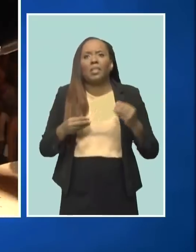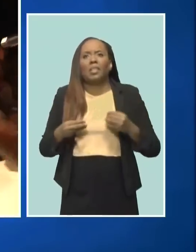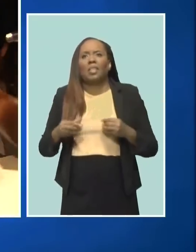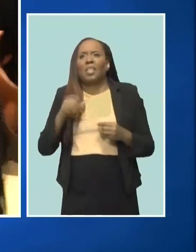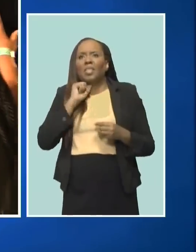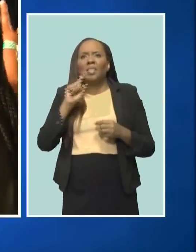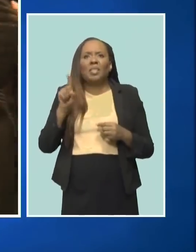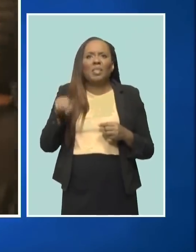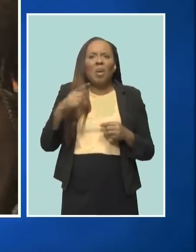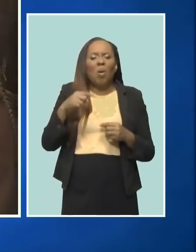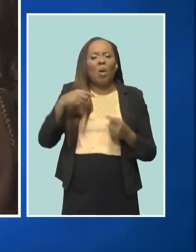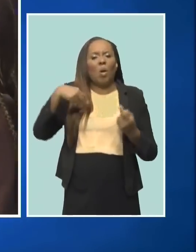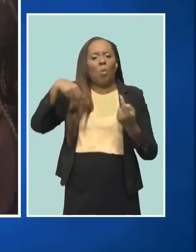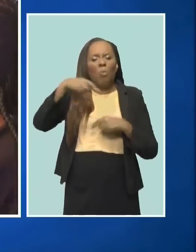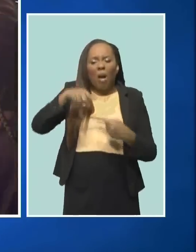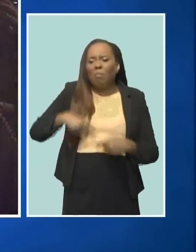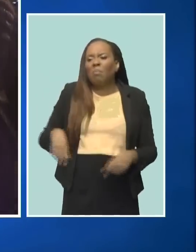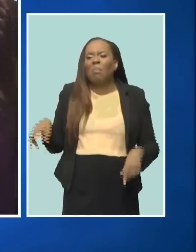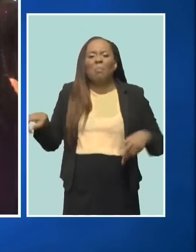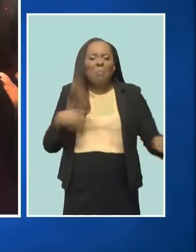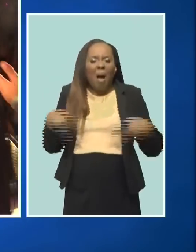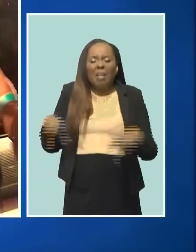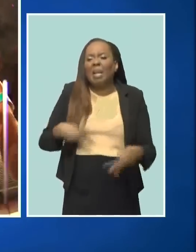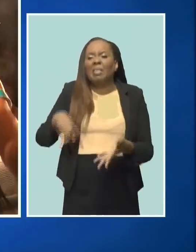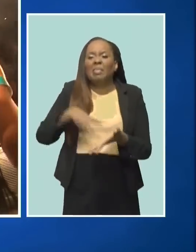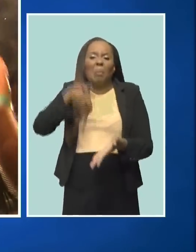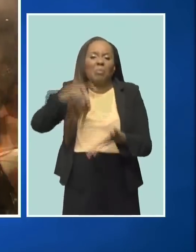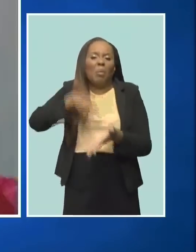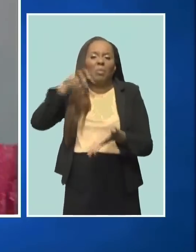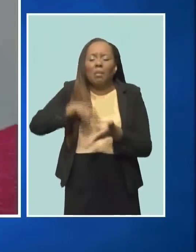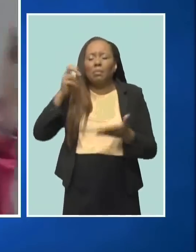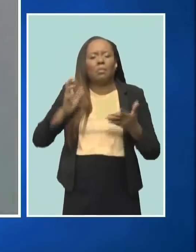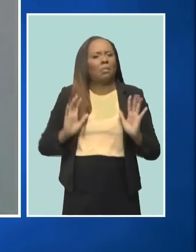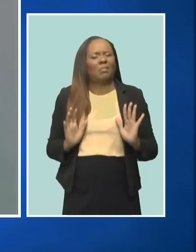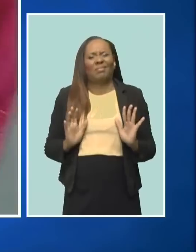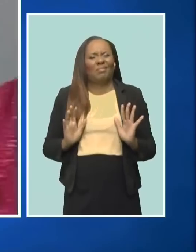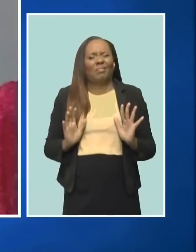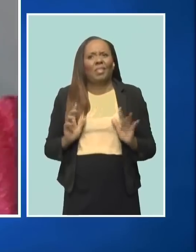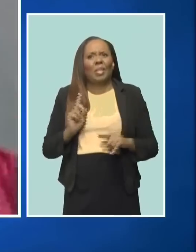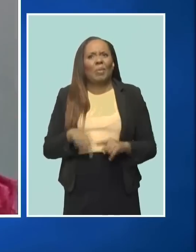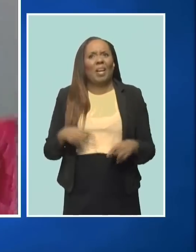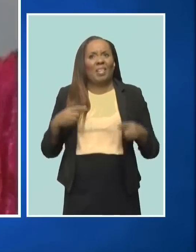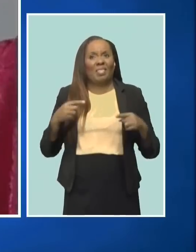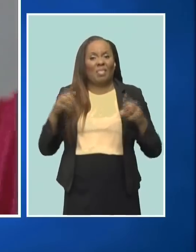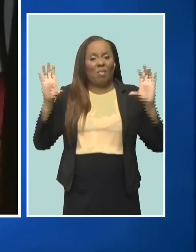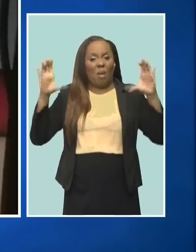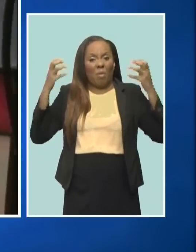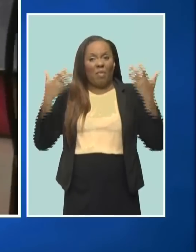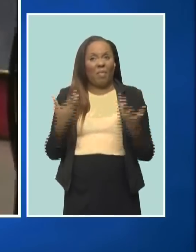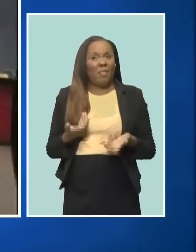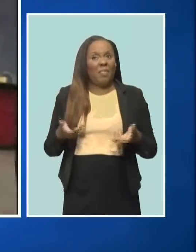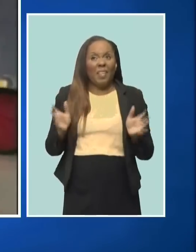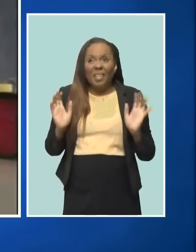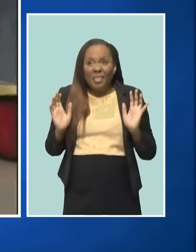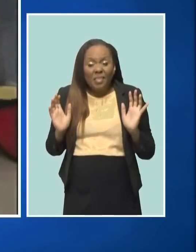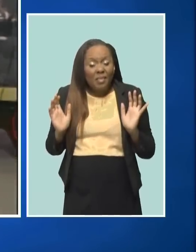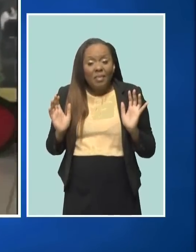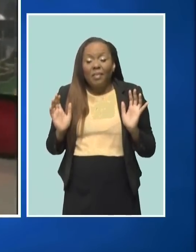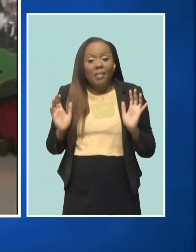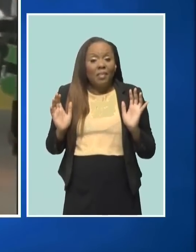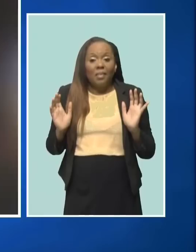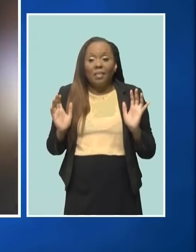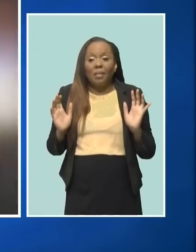and jam and wine and fat. Because if they're just that, when the festival is over, it is, I'm expecting another song from you next